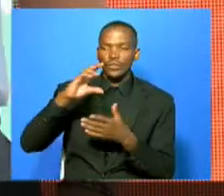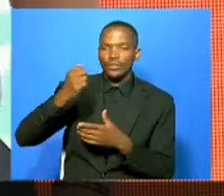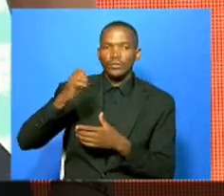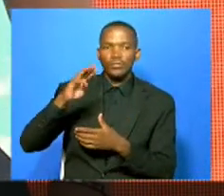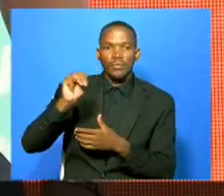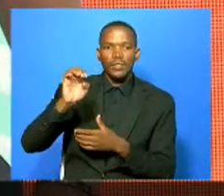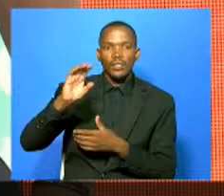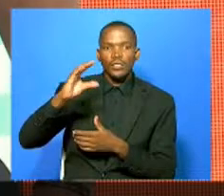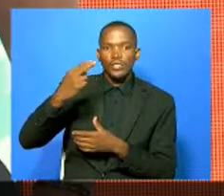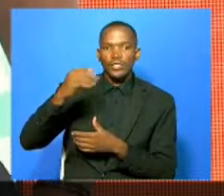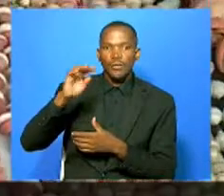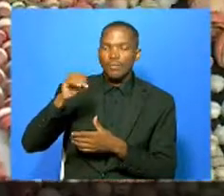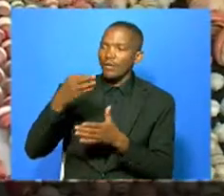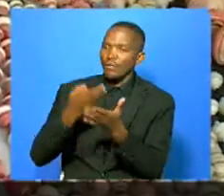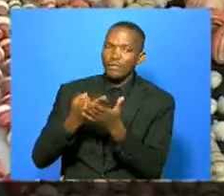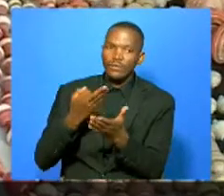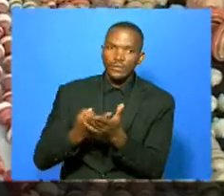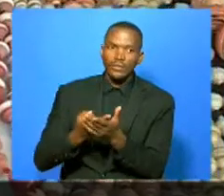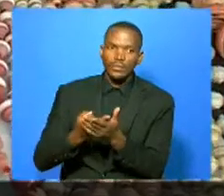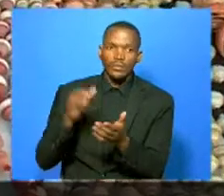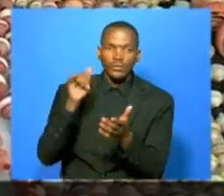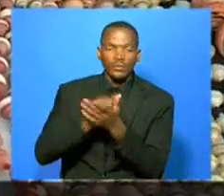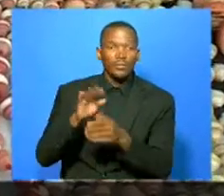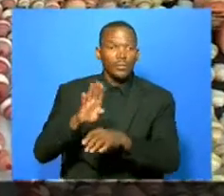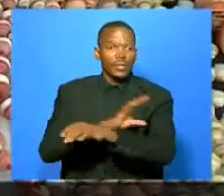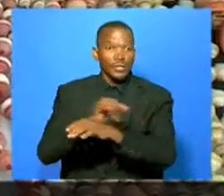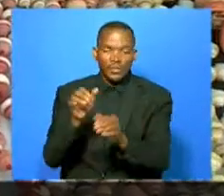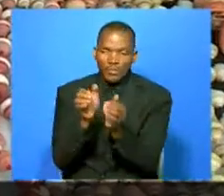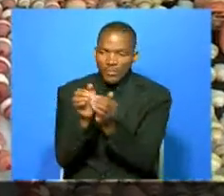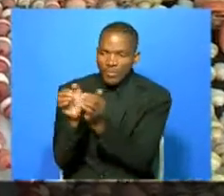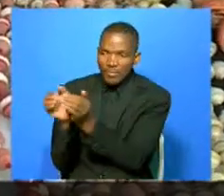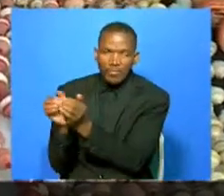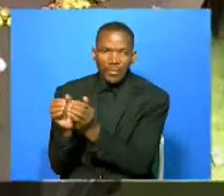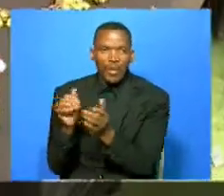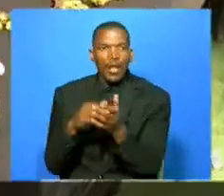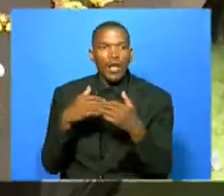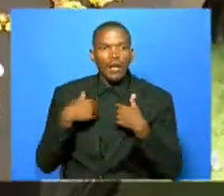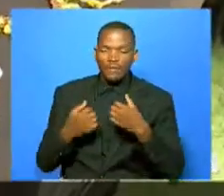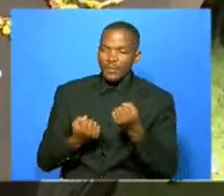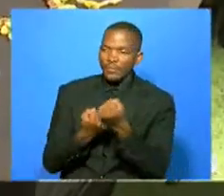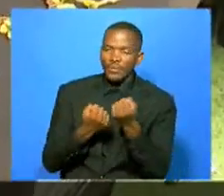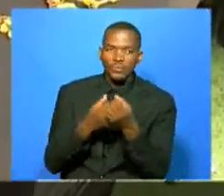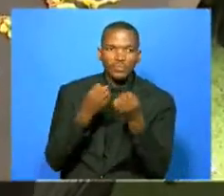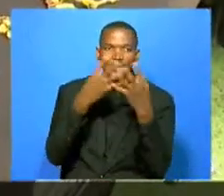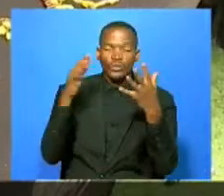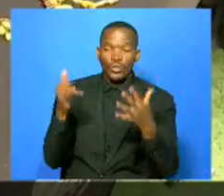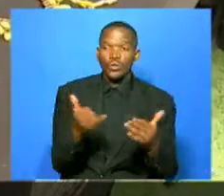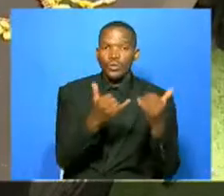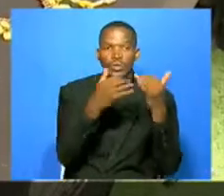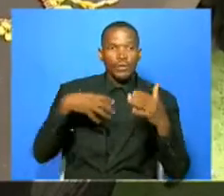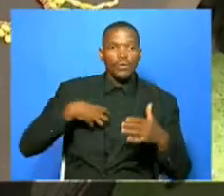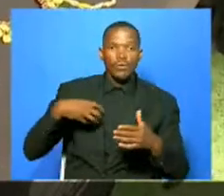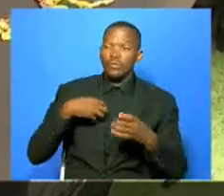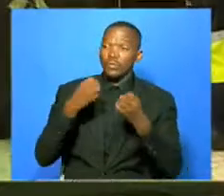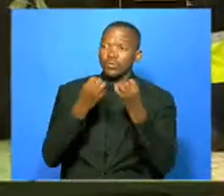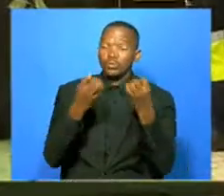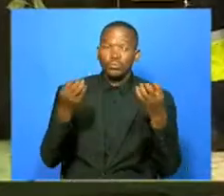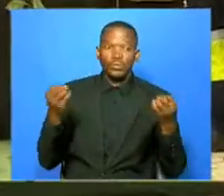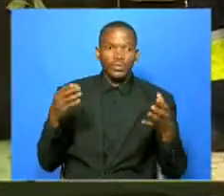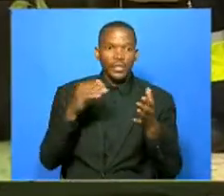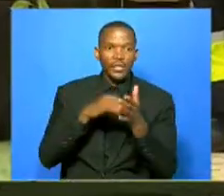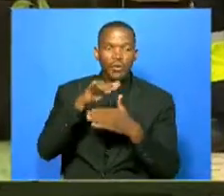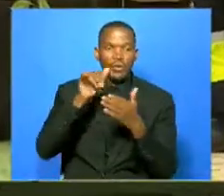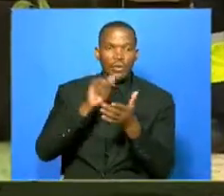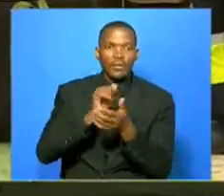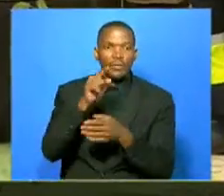chema fund. Mohama wa dikgwebo tse dipotlana o tsegeditse segolo bogolo banana le bomme ka dipalo tse di kwa godimo mme